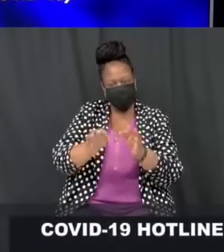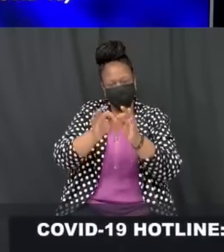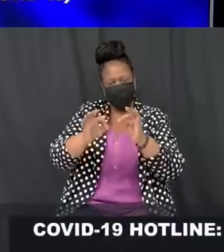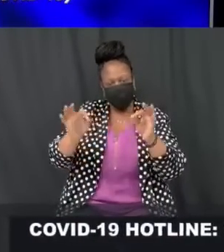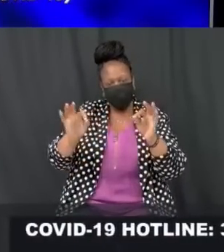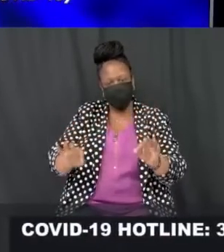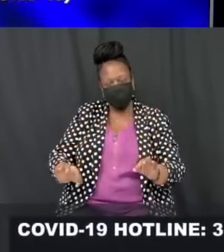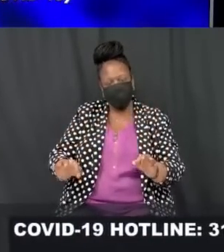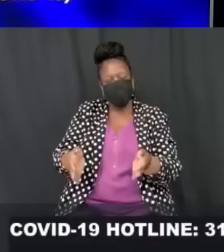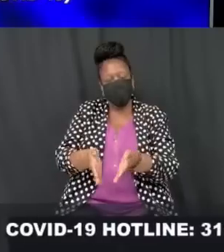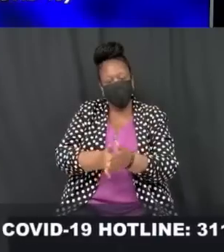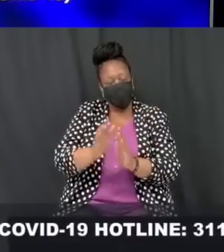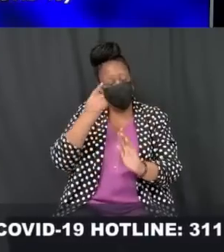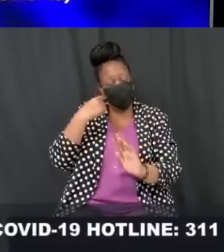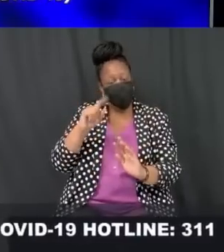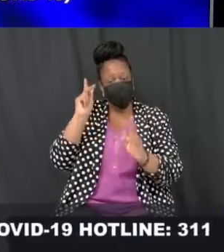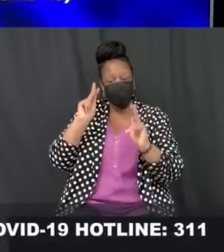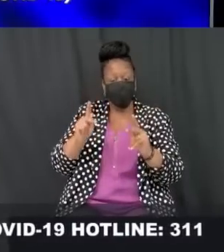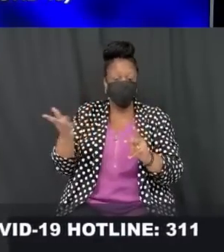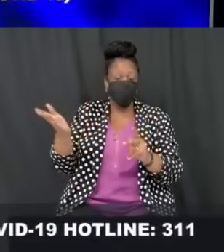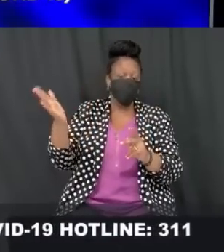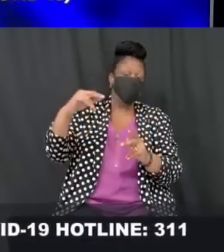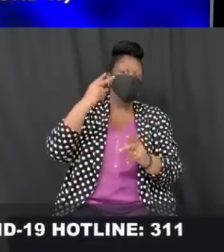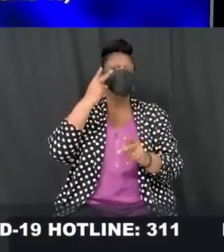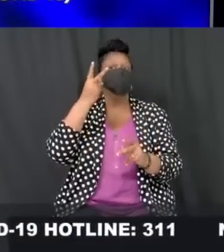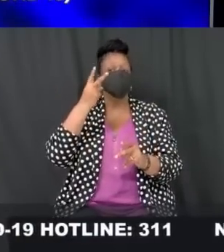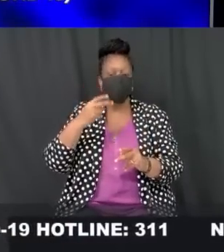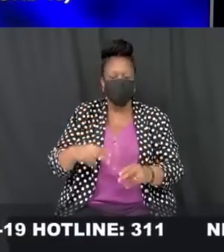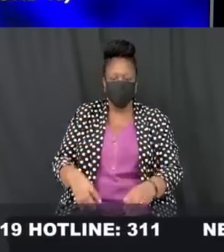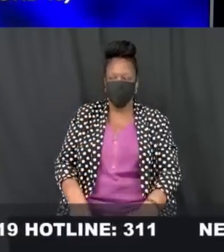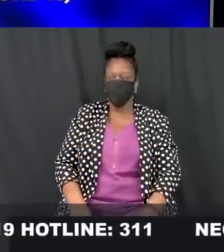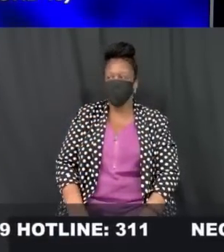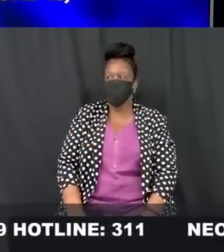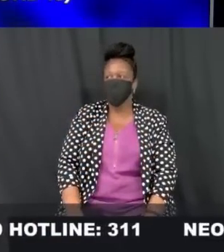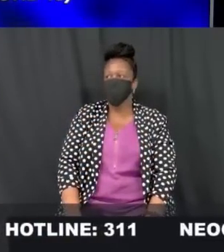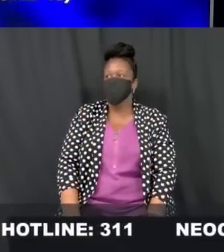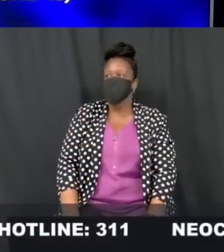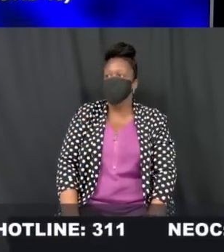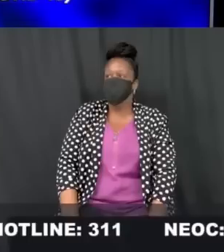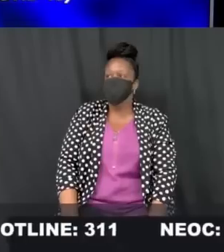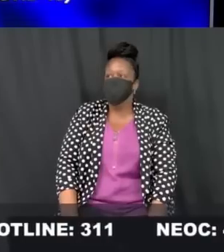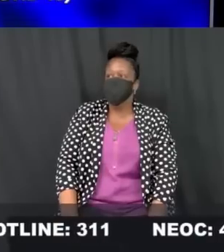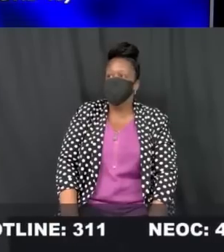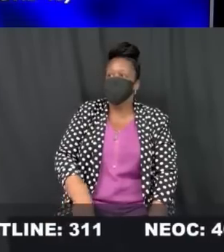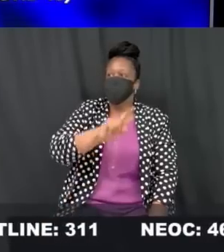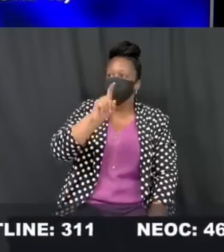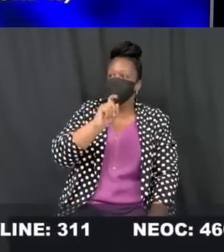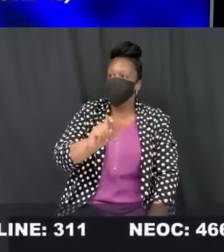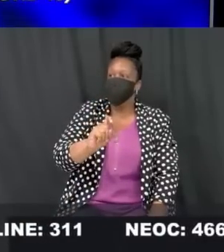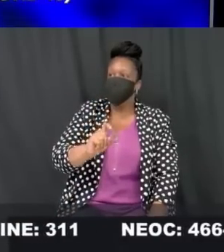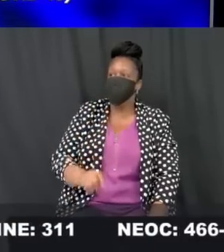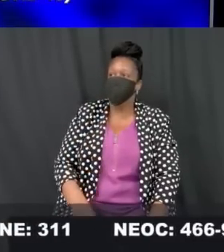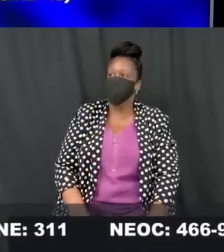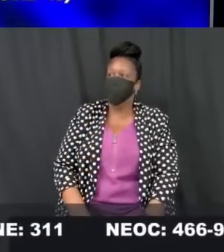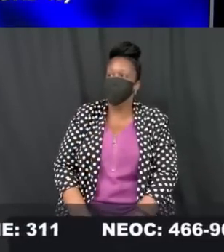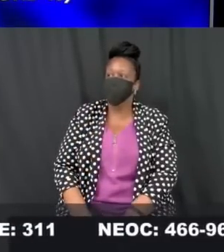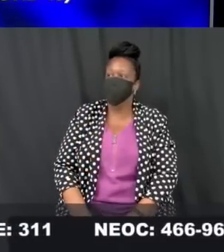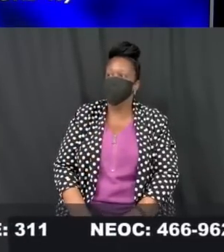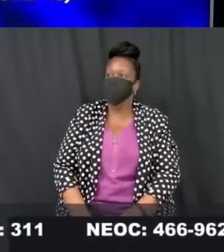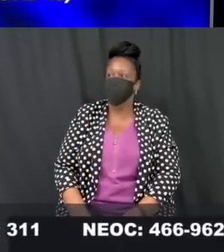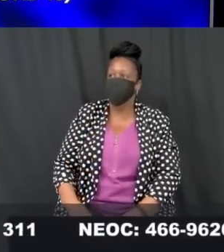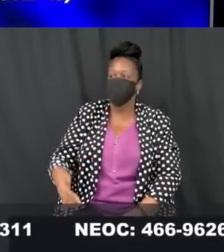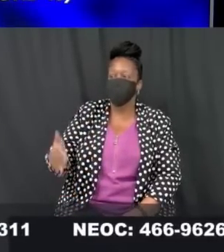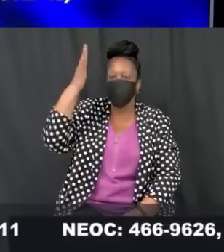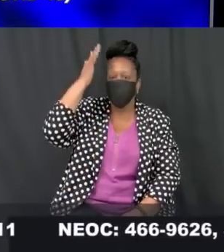Thank you, Mr. Samuel. This next question, why do individuals who want to